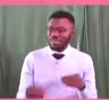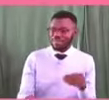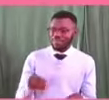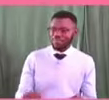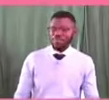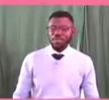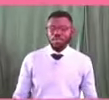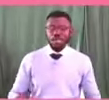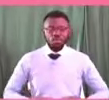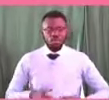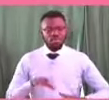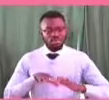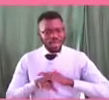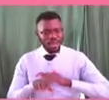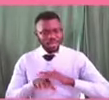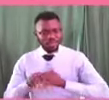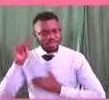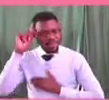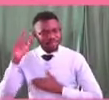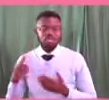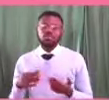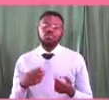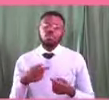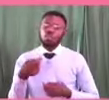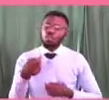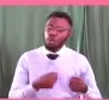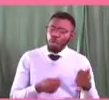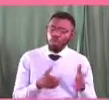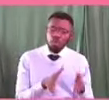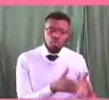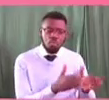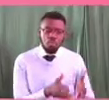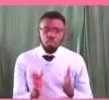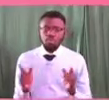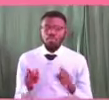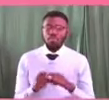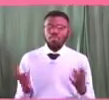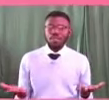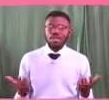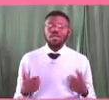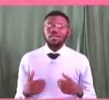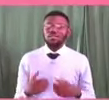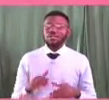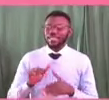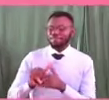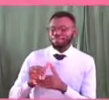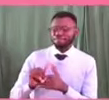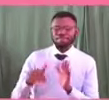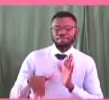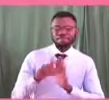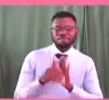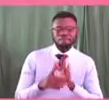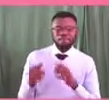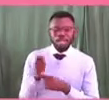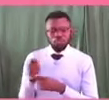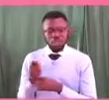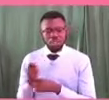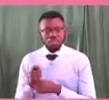The youth access to government procurement opportunities, as well as the youth training and internship program, are